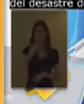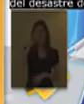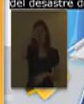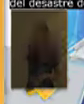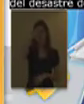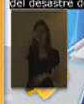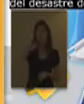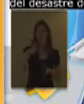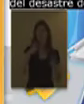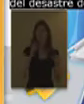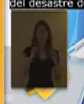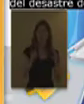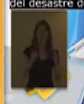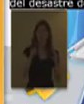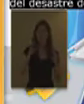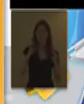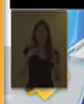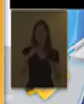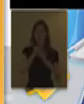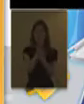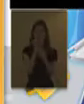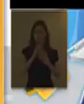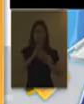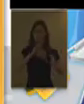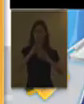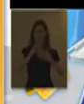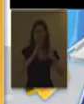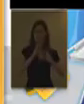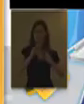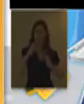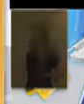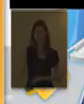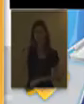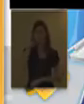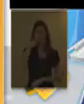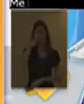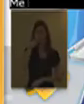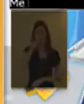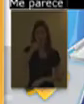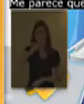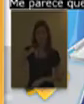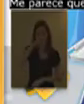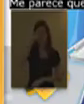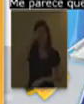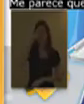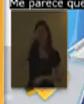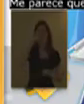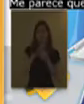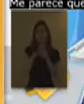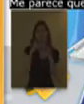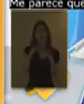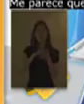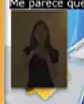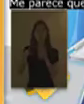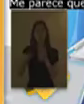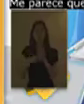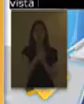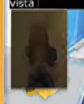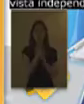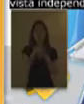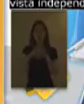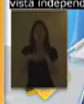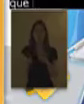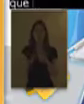of their expectations, but the idea is using TV as a means of communication, and we mustn't forget about this, regardless of the